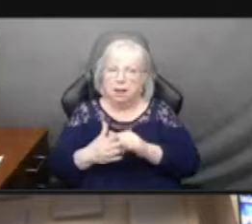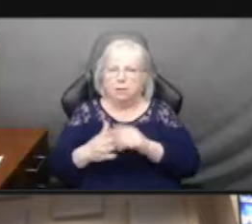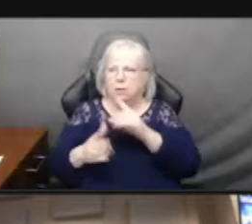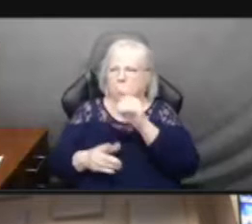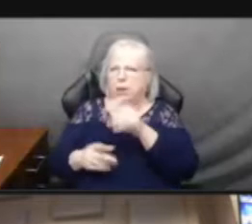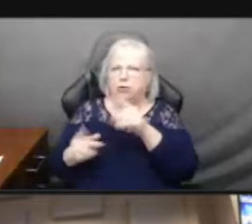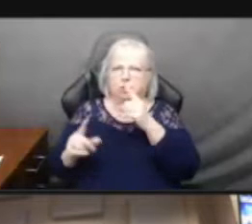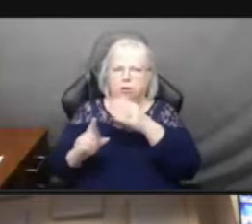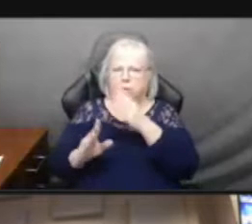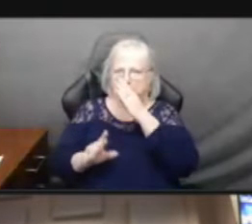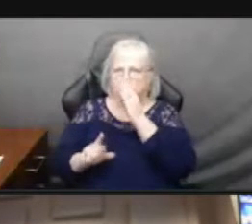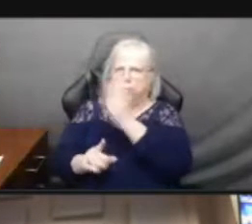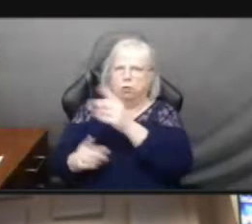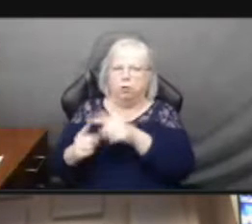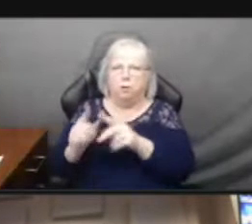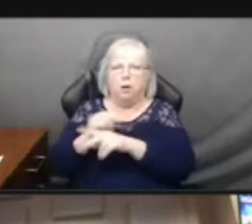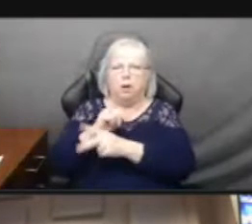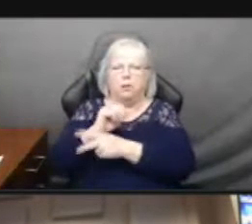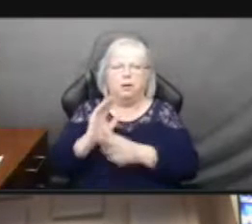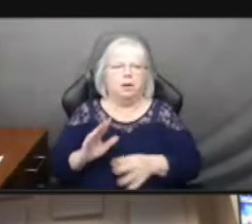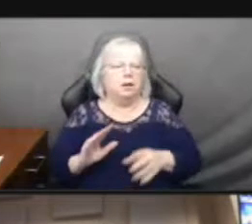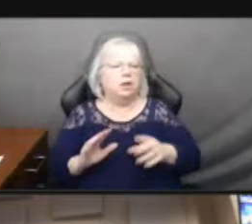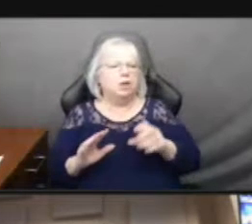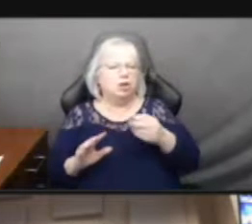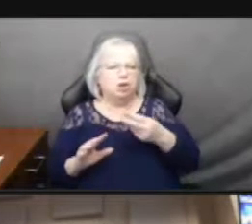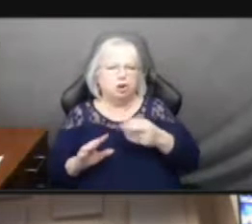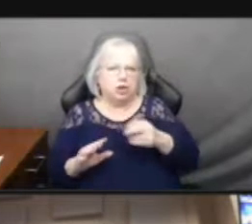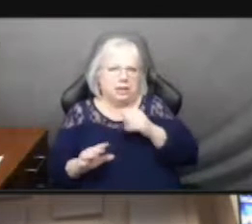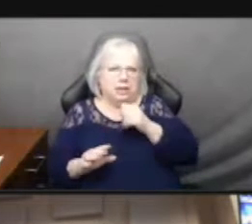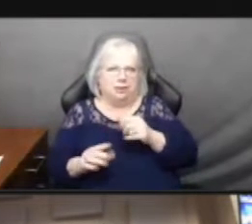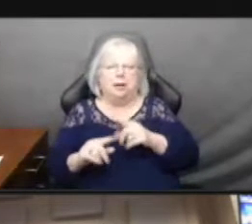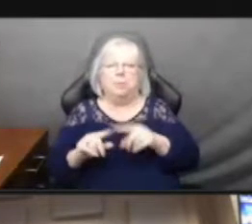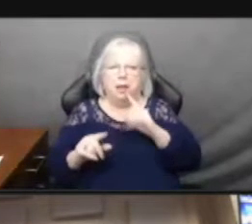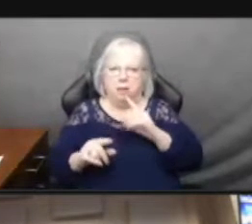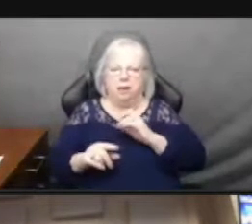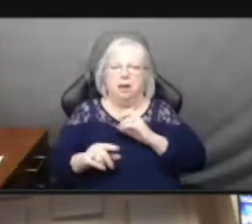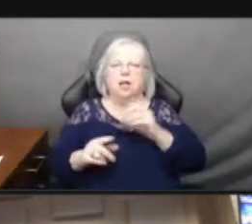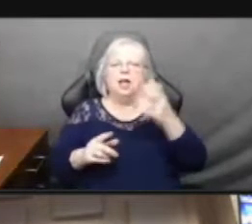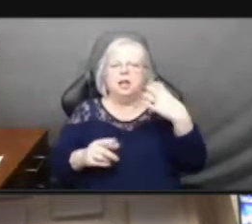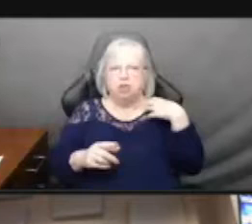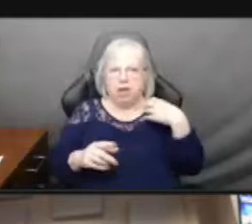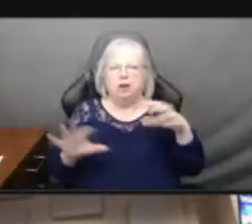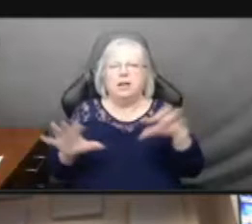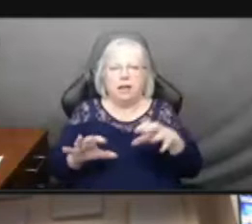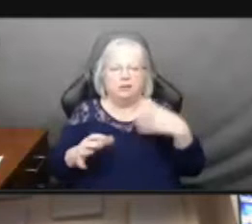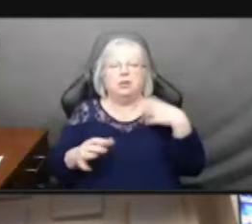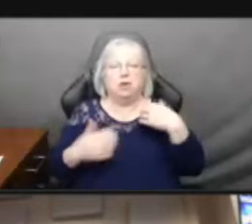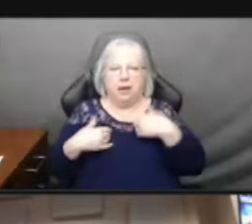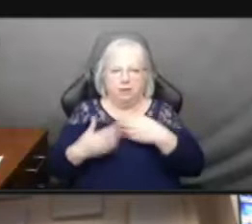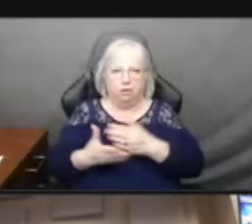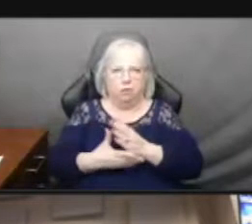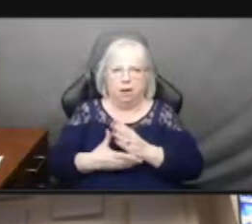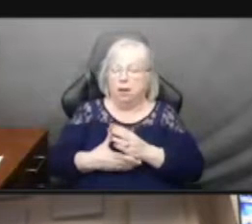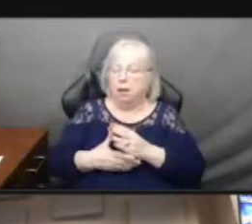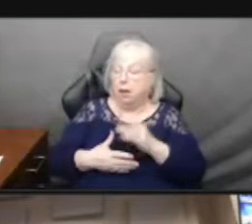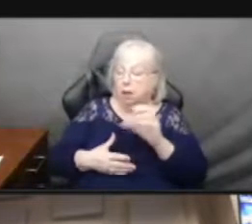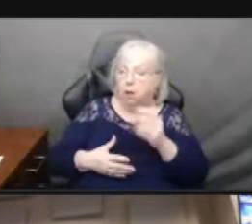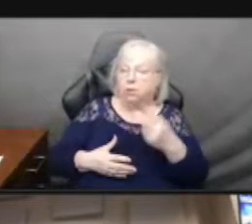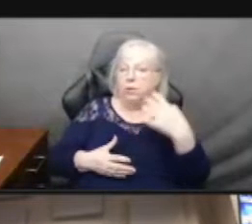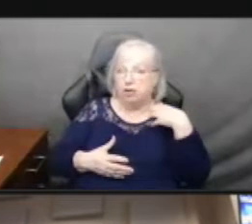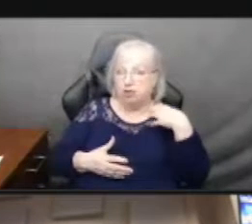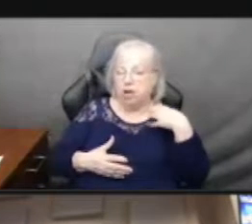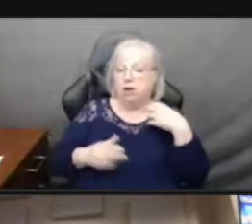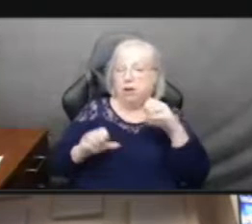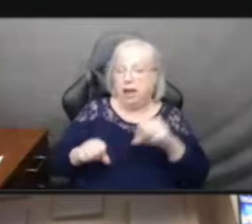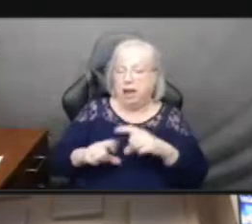parliamentarian. Well, she didn't, the chair did, and the chair does have the right. Okay, the chair does, but the board members does not. Am